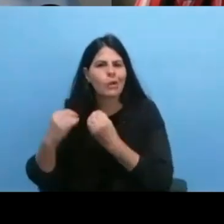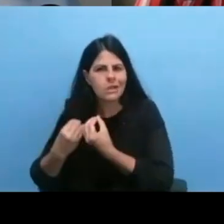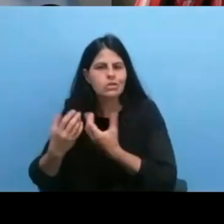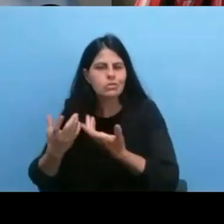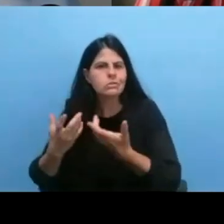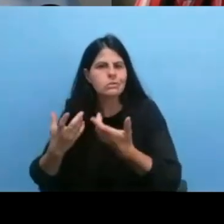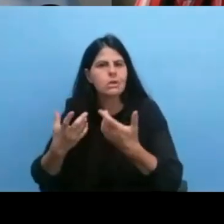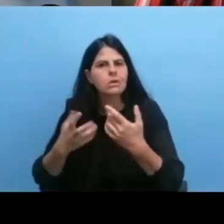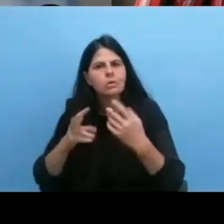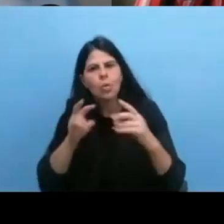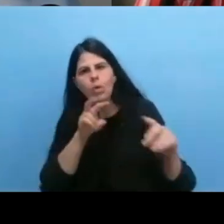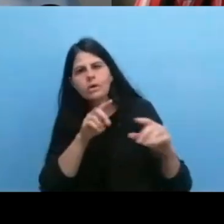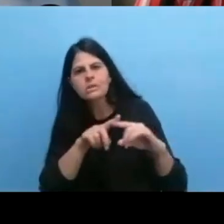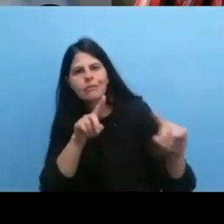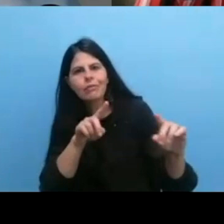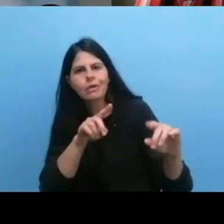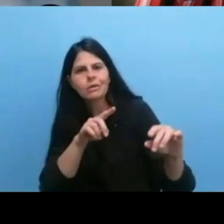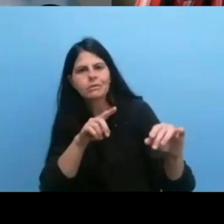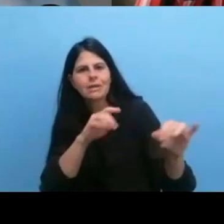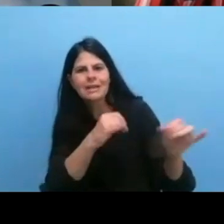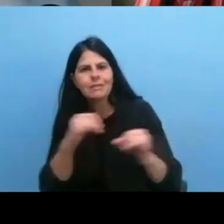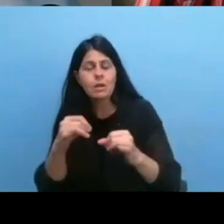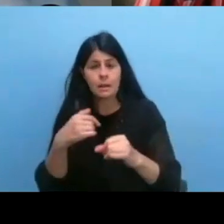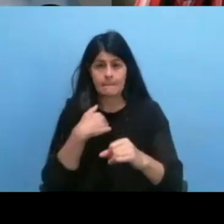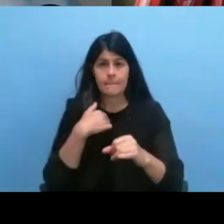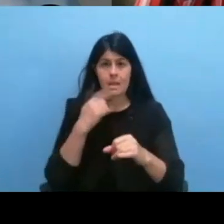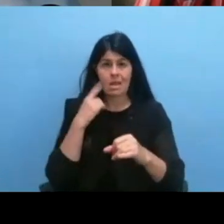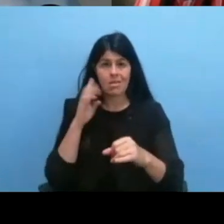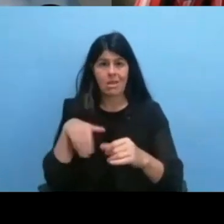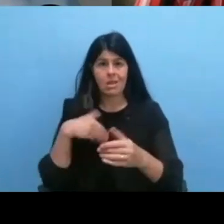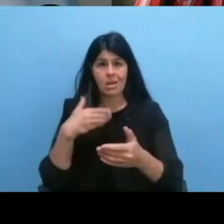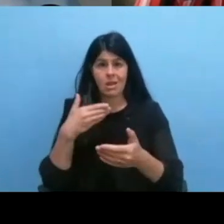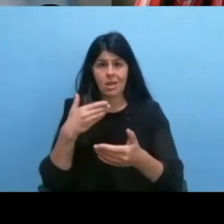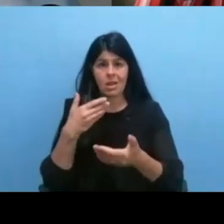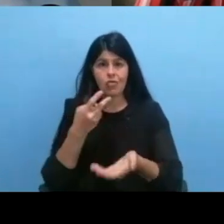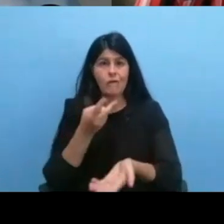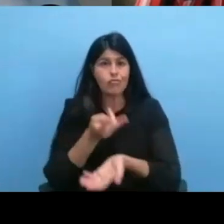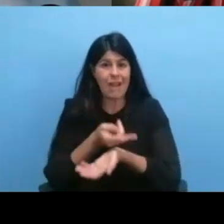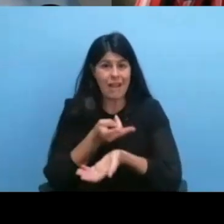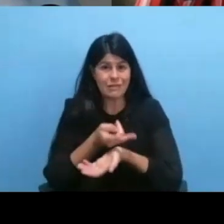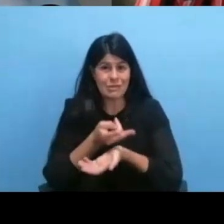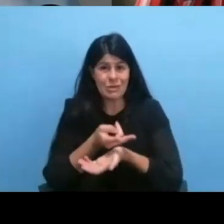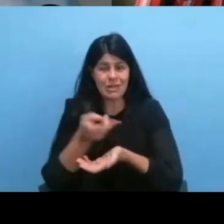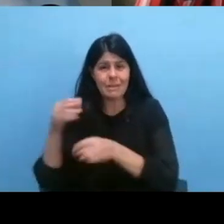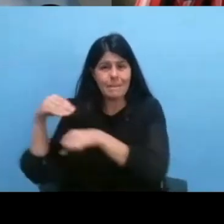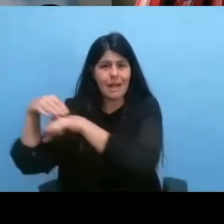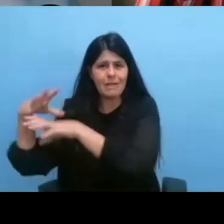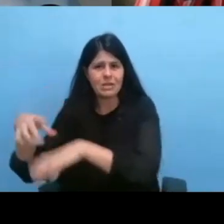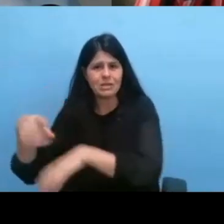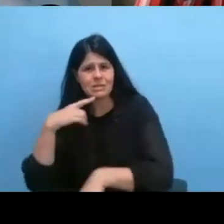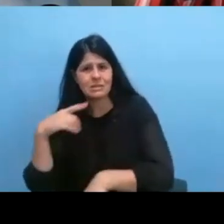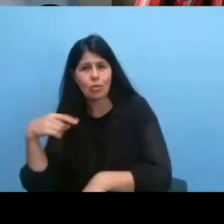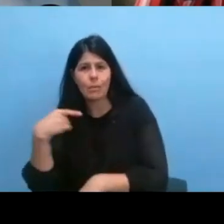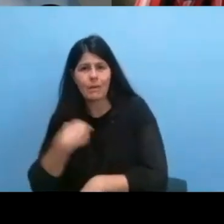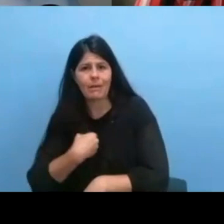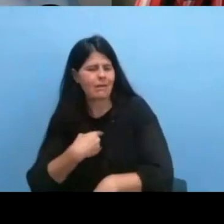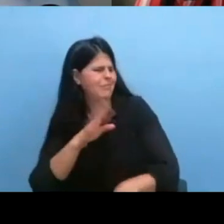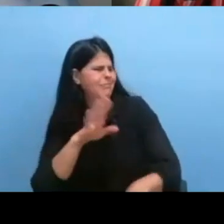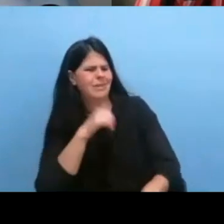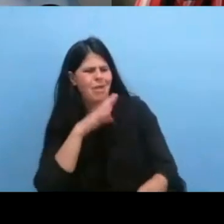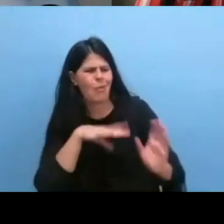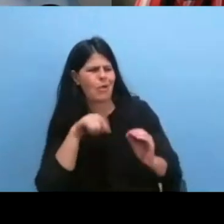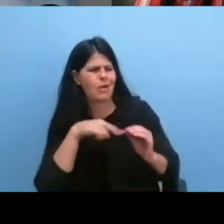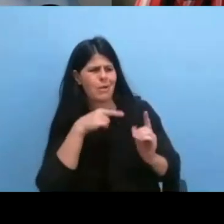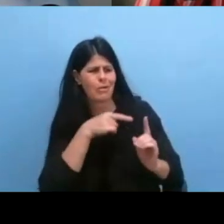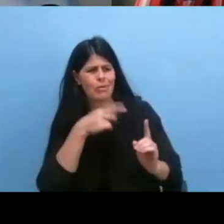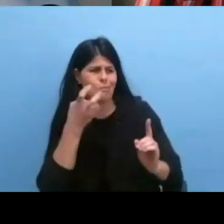I think I got to grad school where I was, honestly, and my advisor told me this. He's like, oh yeah, I wasn't worried about you you know, being